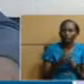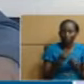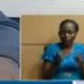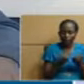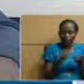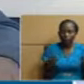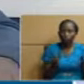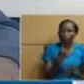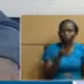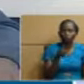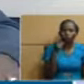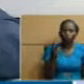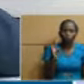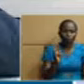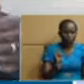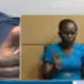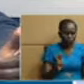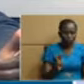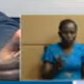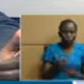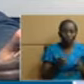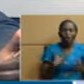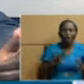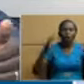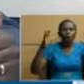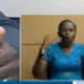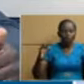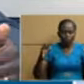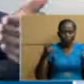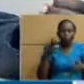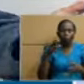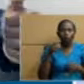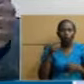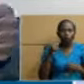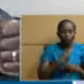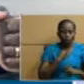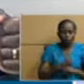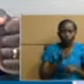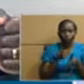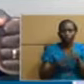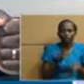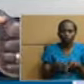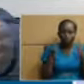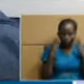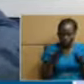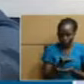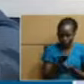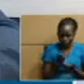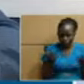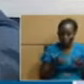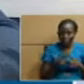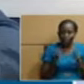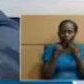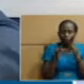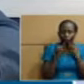2.2 million people. But we are looking at a huge population, the working population. I don't know whether Bernard has mentioned this, but the literature I have